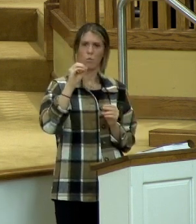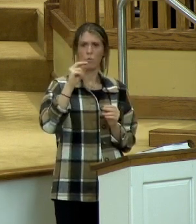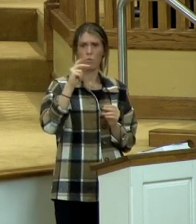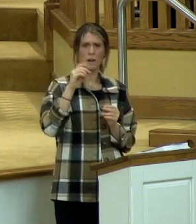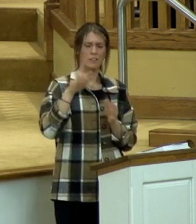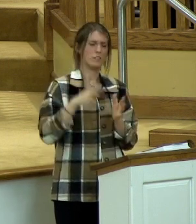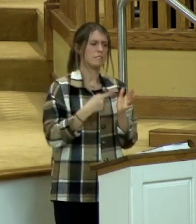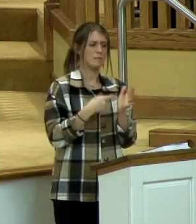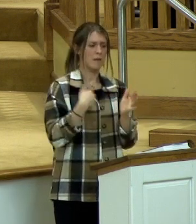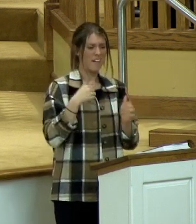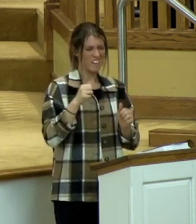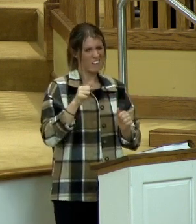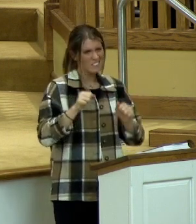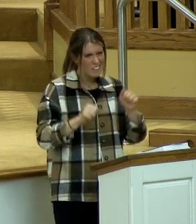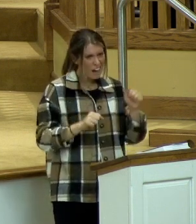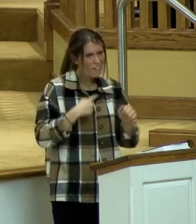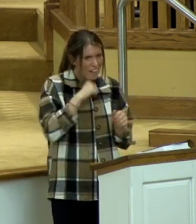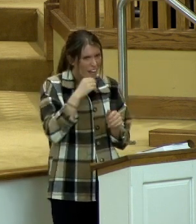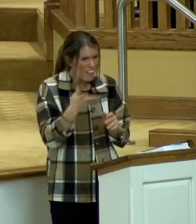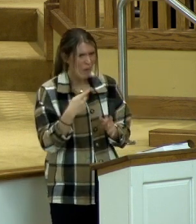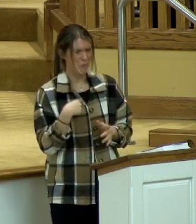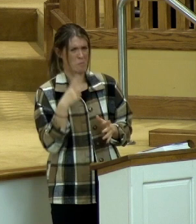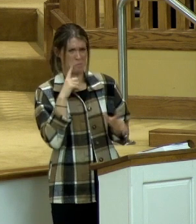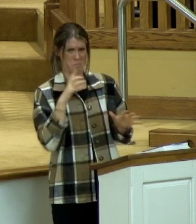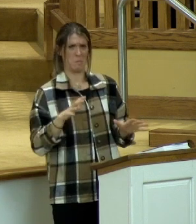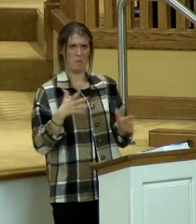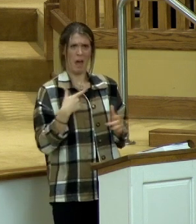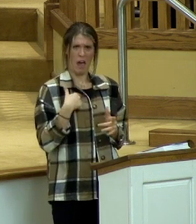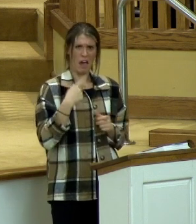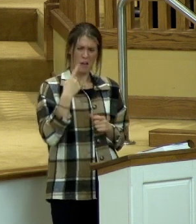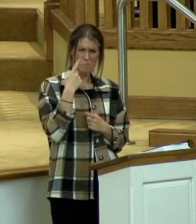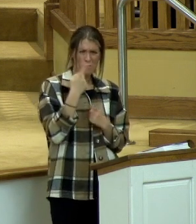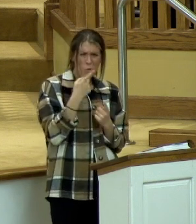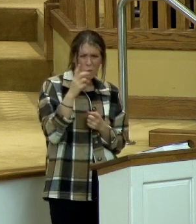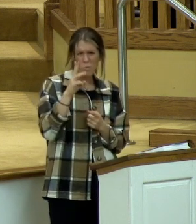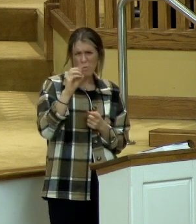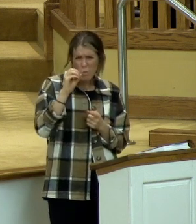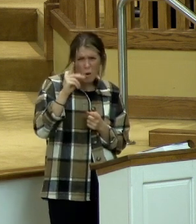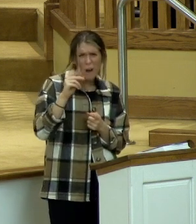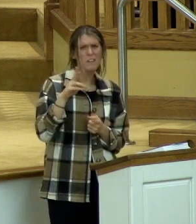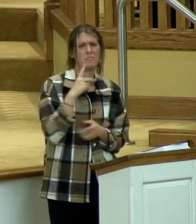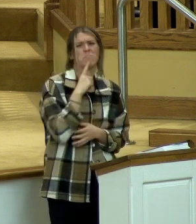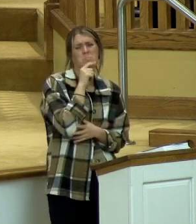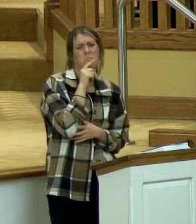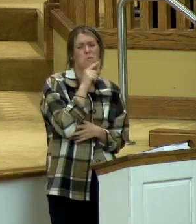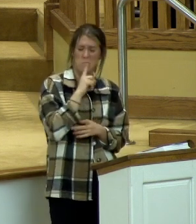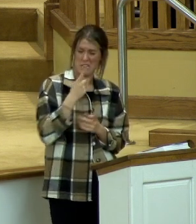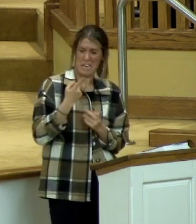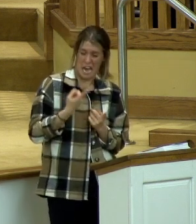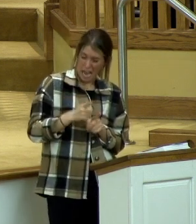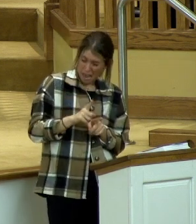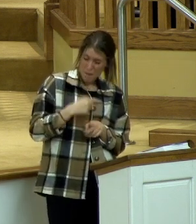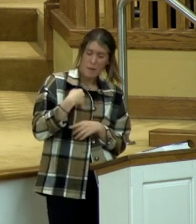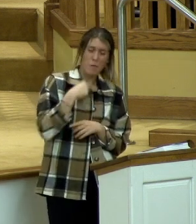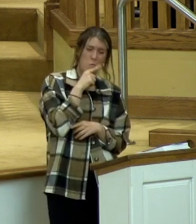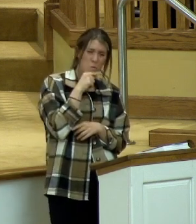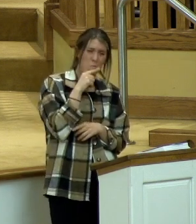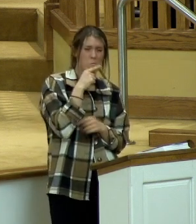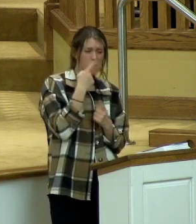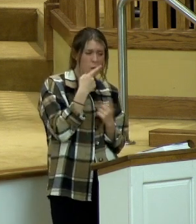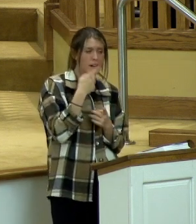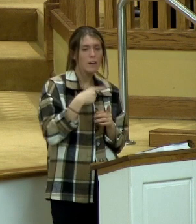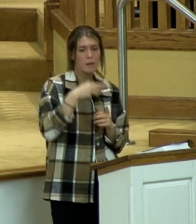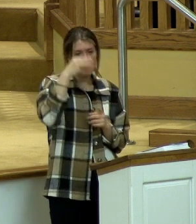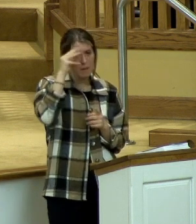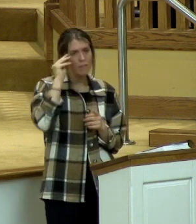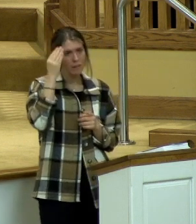sometimes even have doubt if you weren't there. Man, that's, I wonder about that. I wonder, did that really happen? I wonder. Well, Mary knows